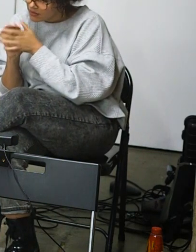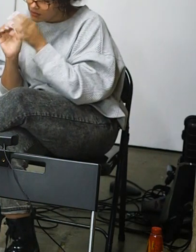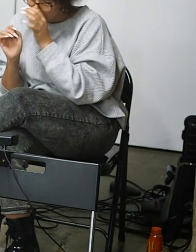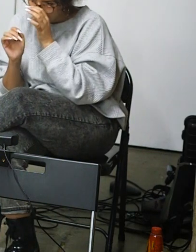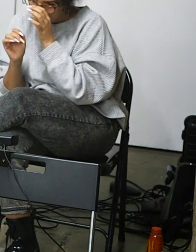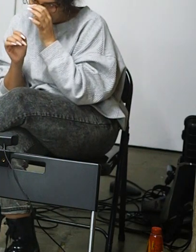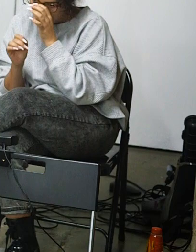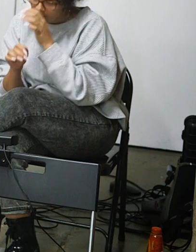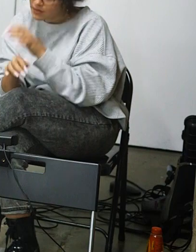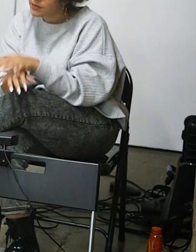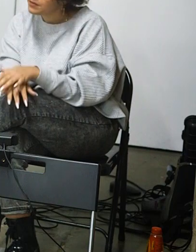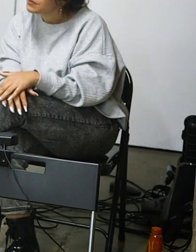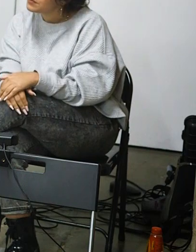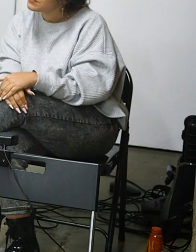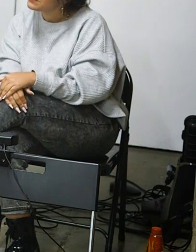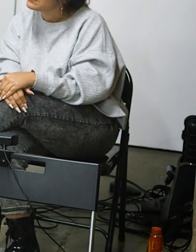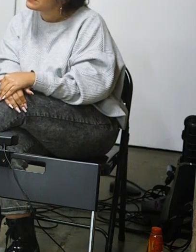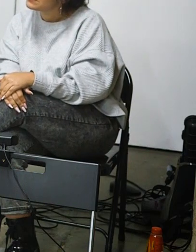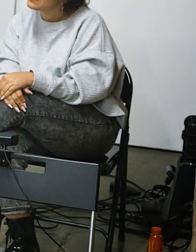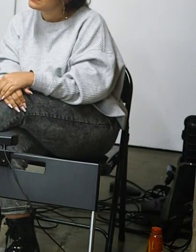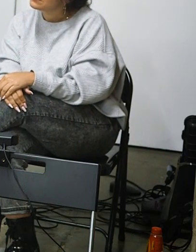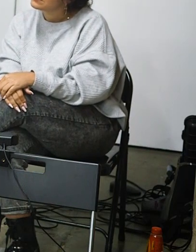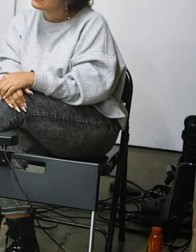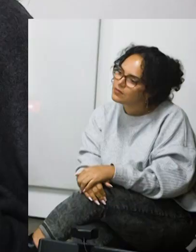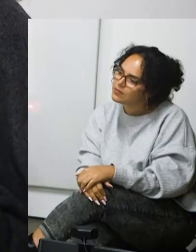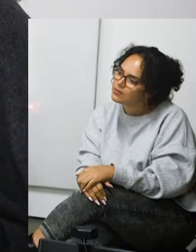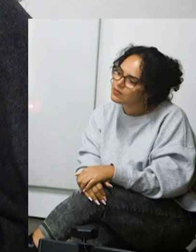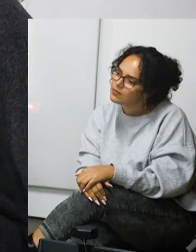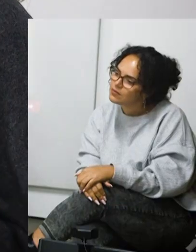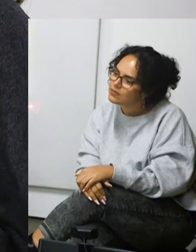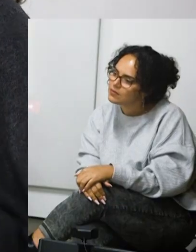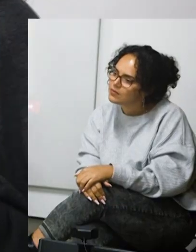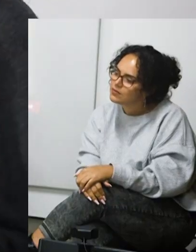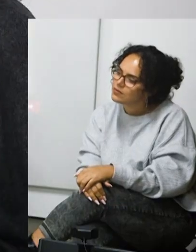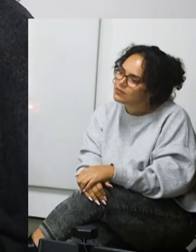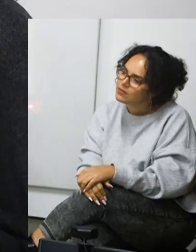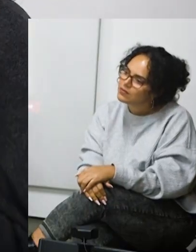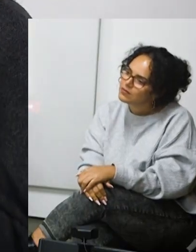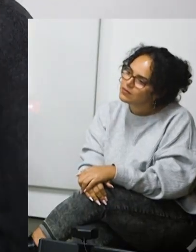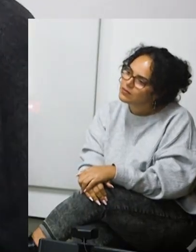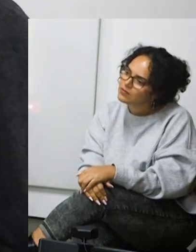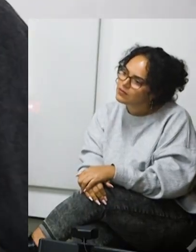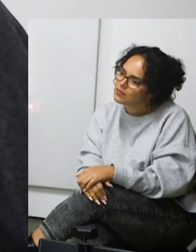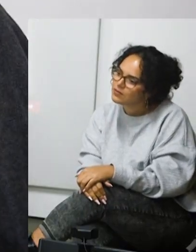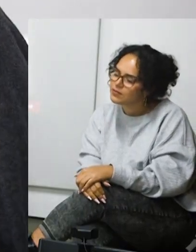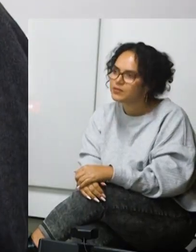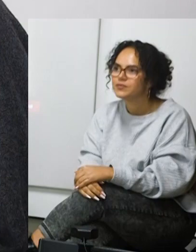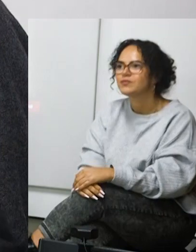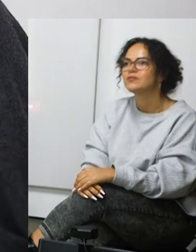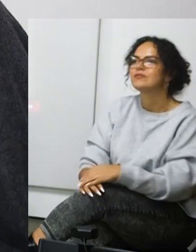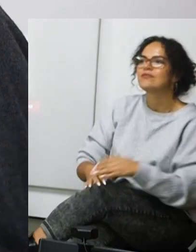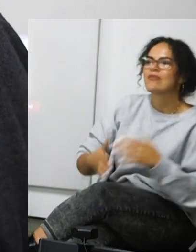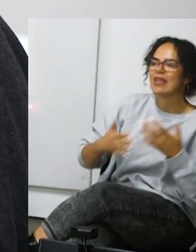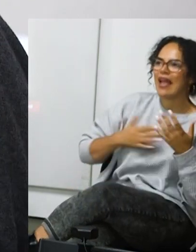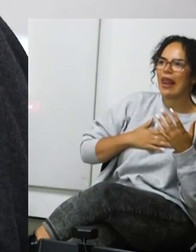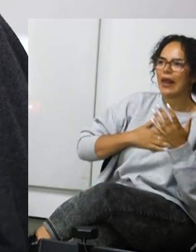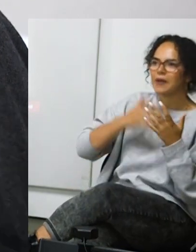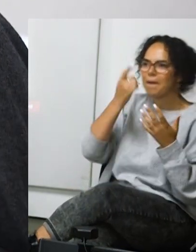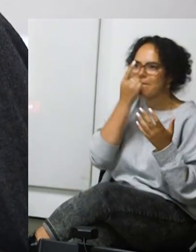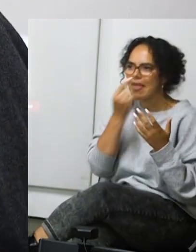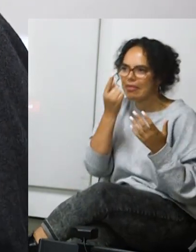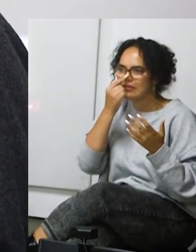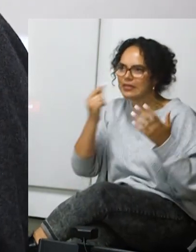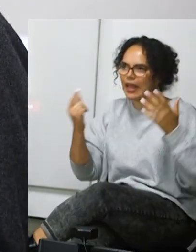like the kind of ability to fluctuate between scales of thinking and the ability to